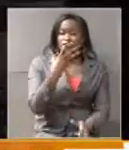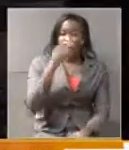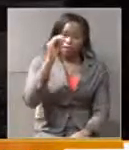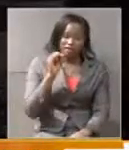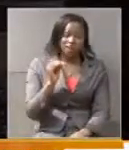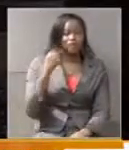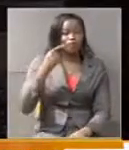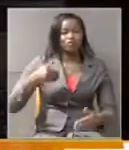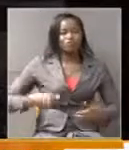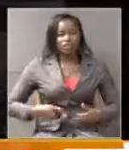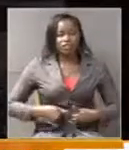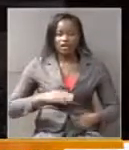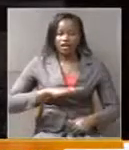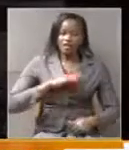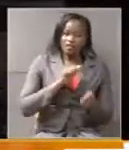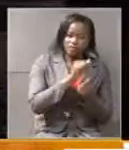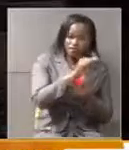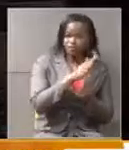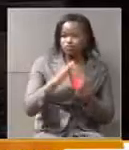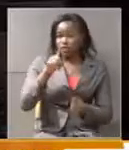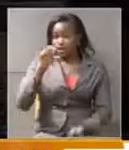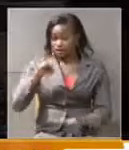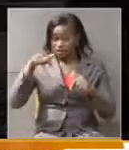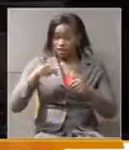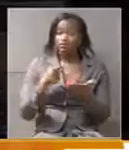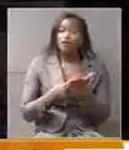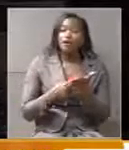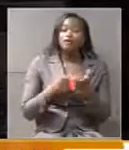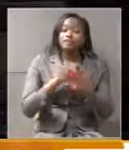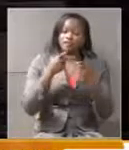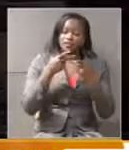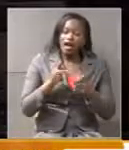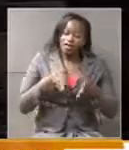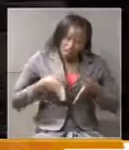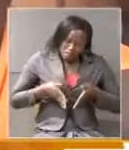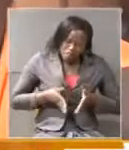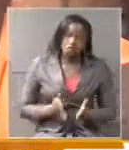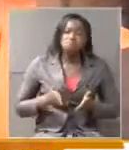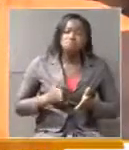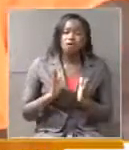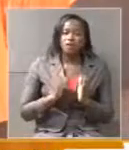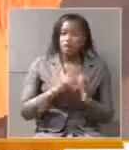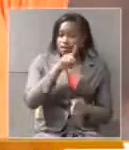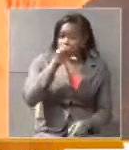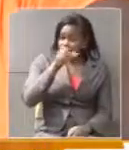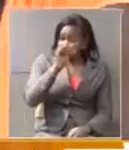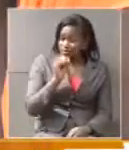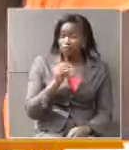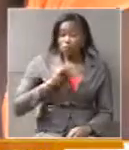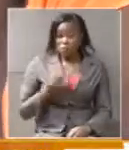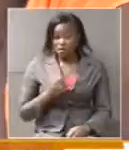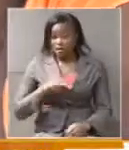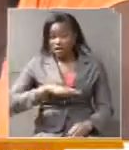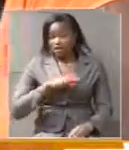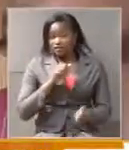25% of adolescents aged 15 to 19 in Uganda to have begun childbearing. 19% of women aged 15